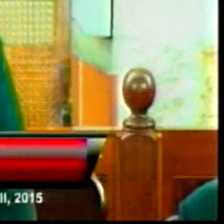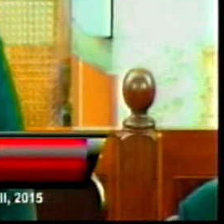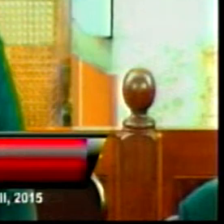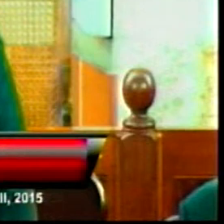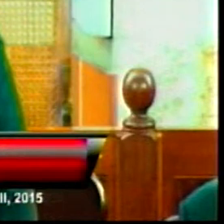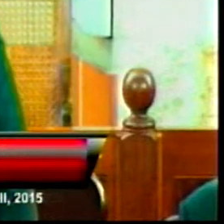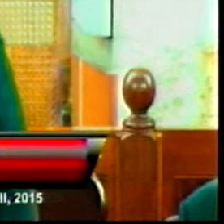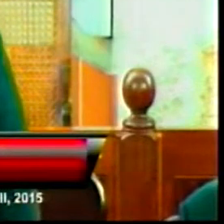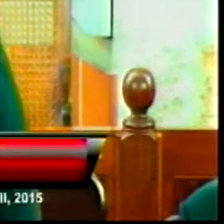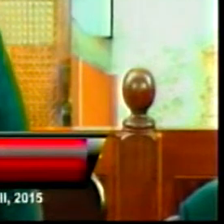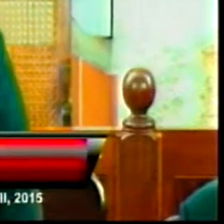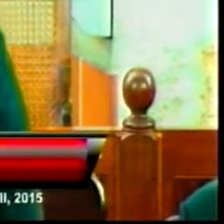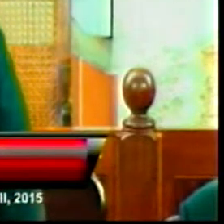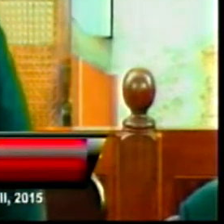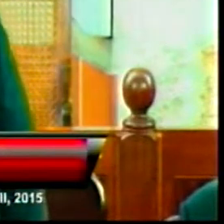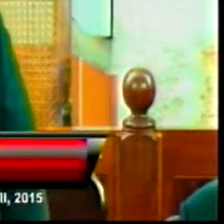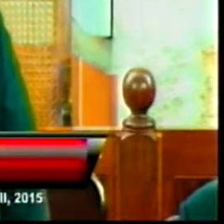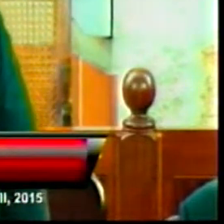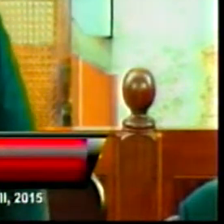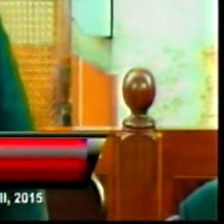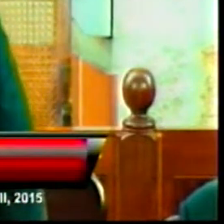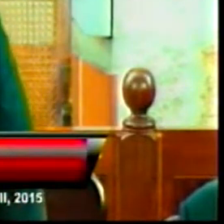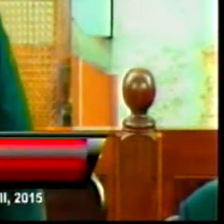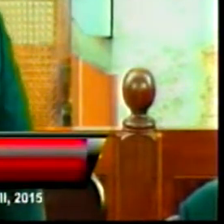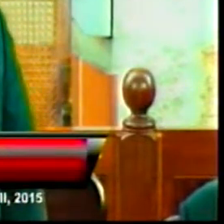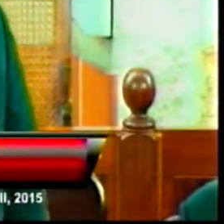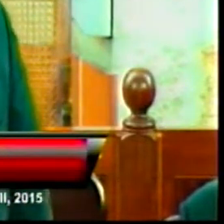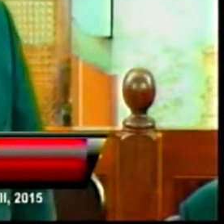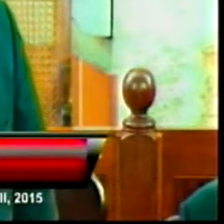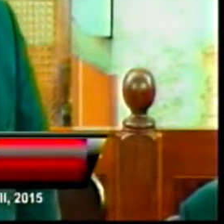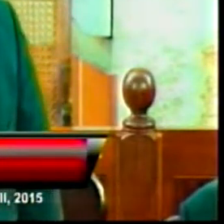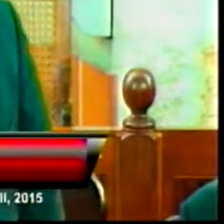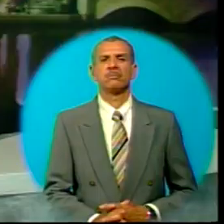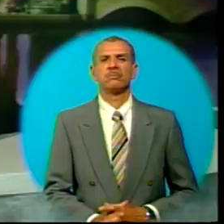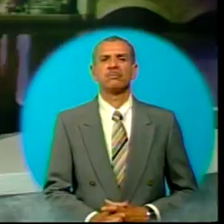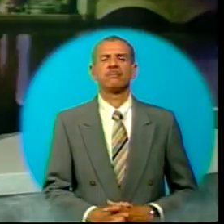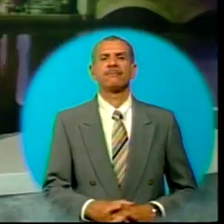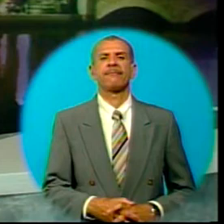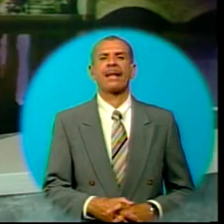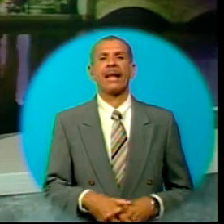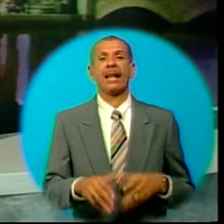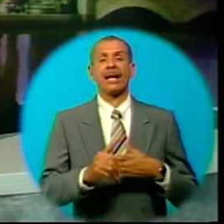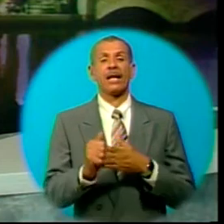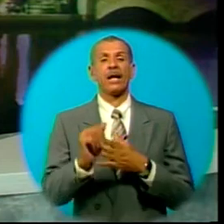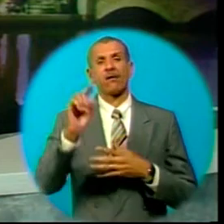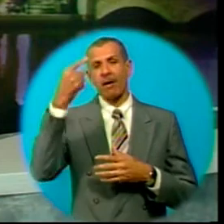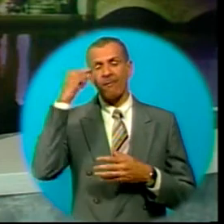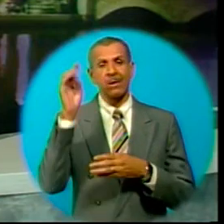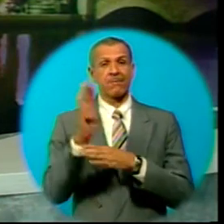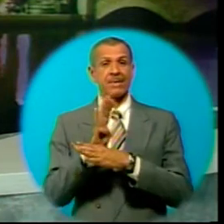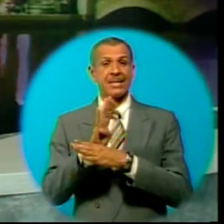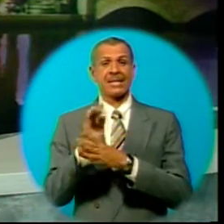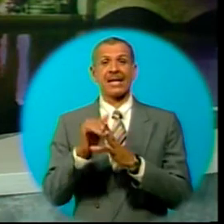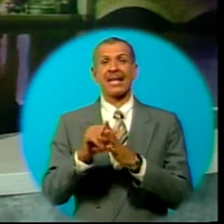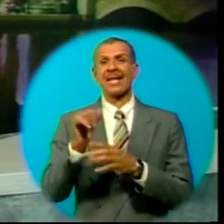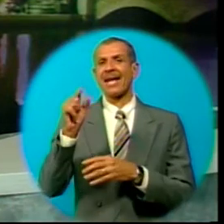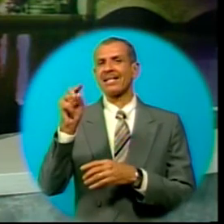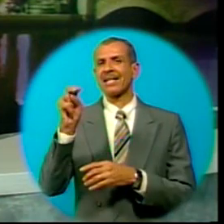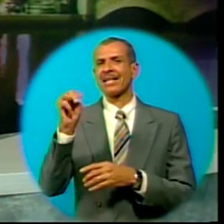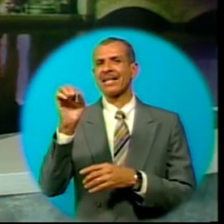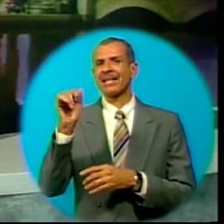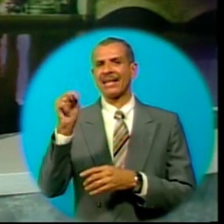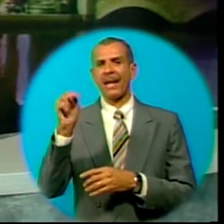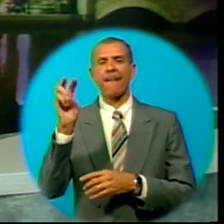Principal value will be converted to preference shares. Leader of Government Business in the Senate,